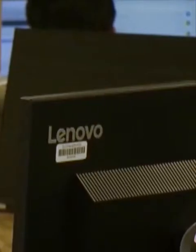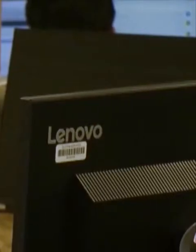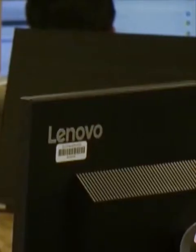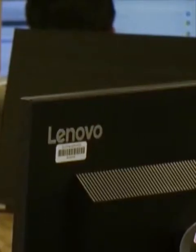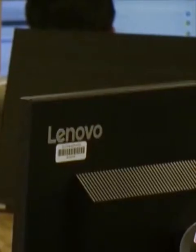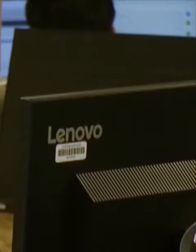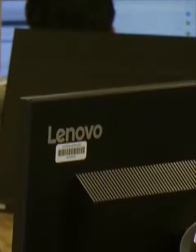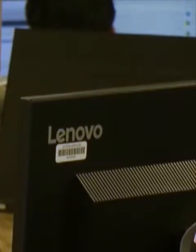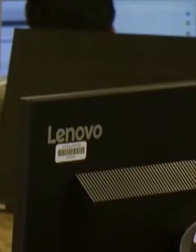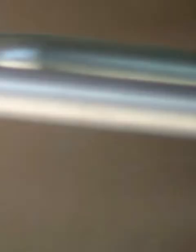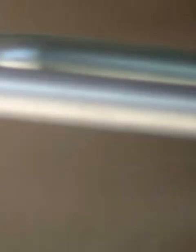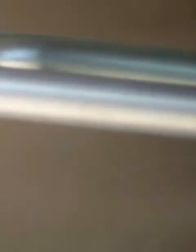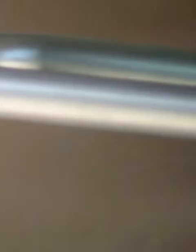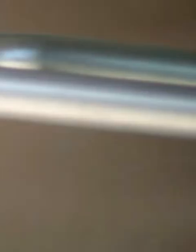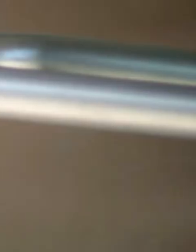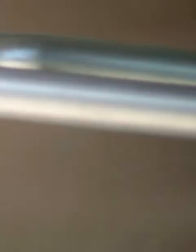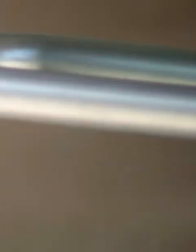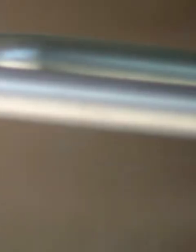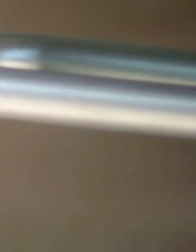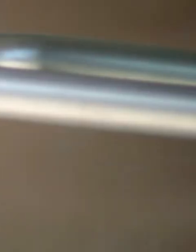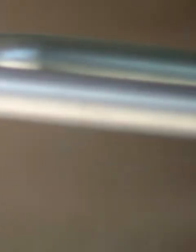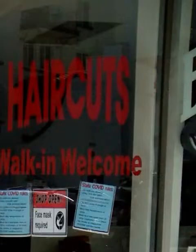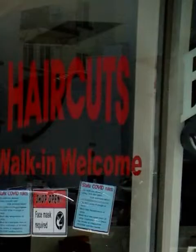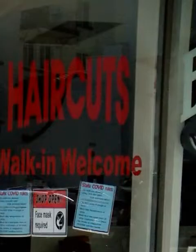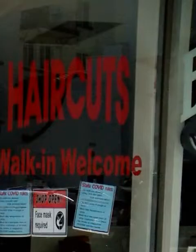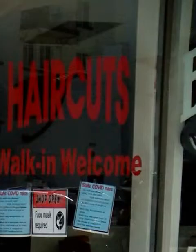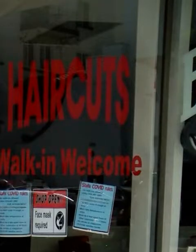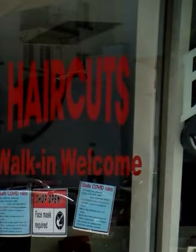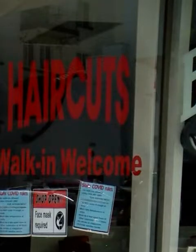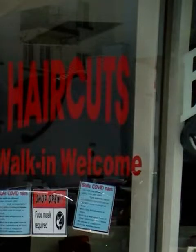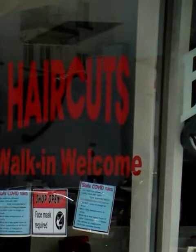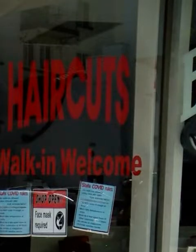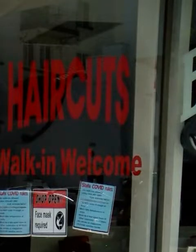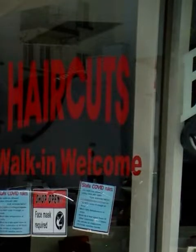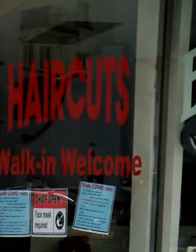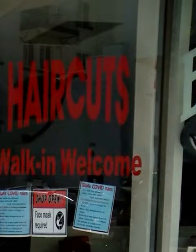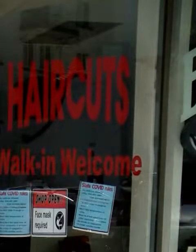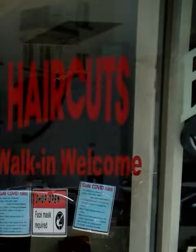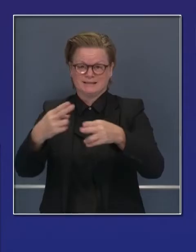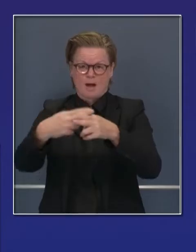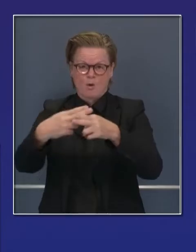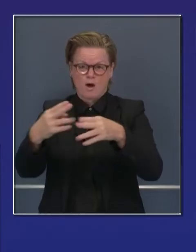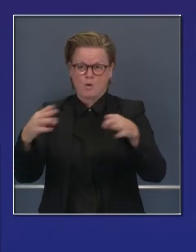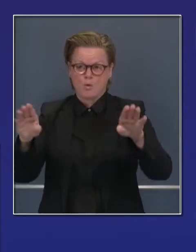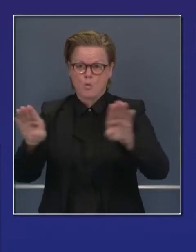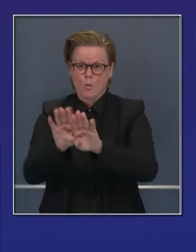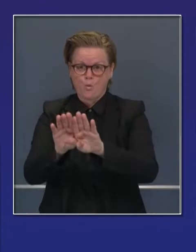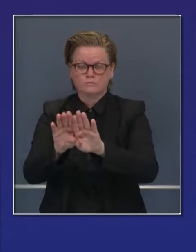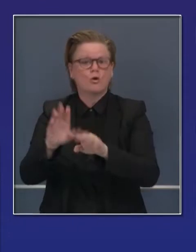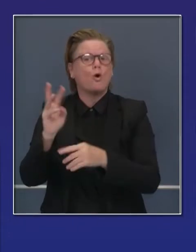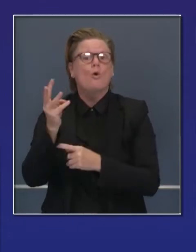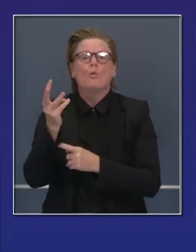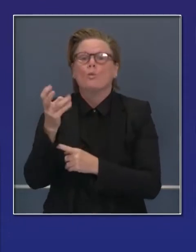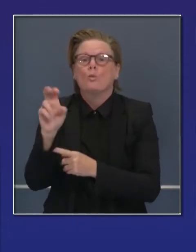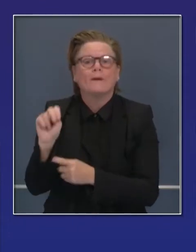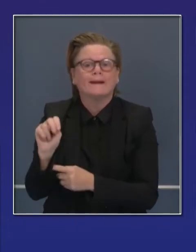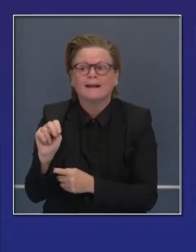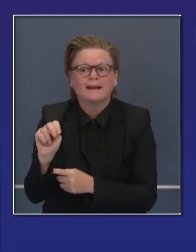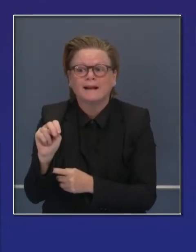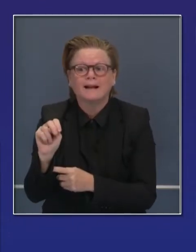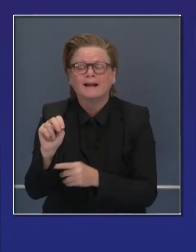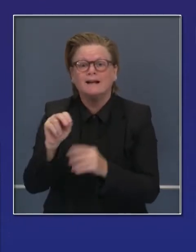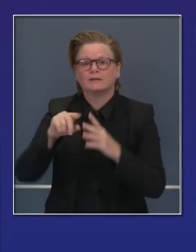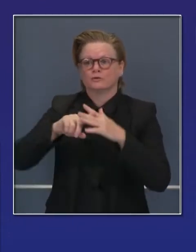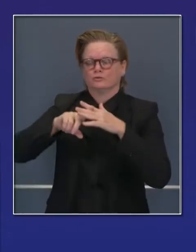by tomorrow. That would close a wide range of businesses for at least three weeks. When the region is placed in the